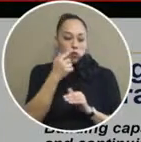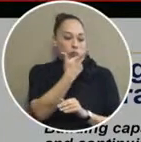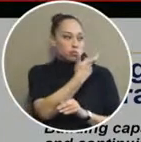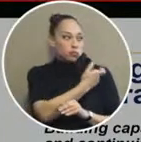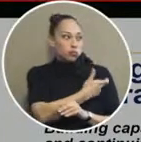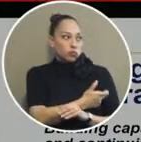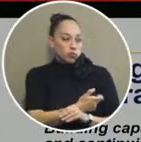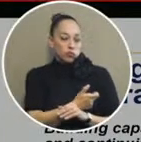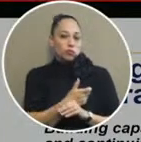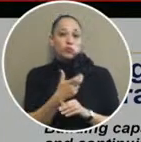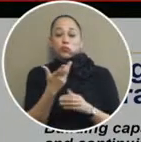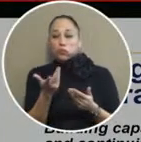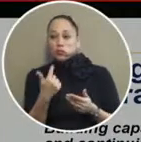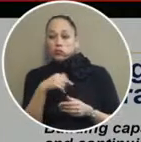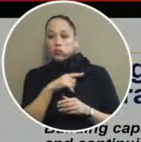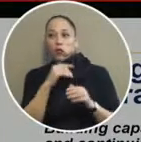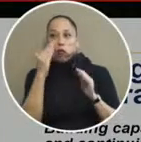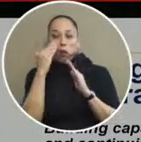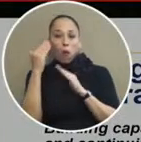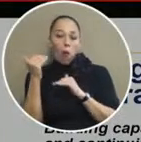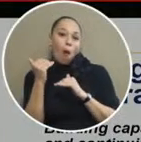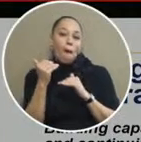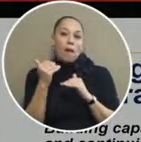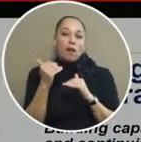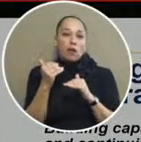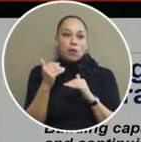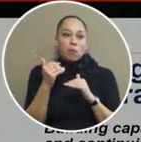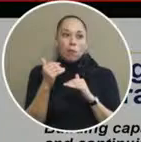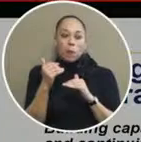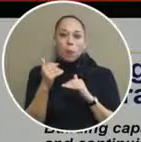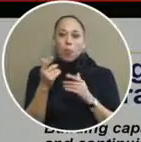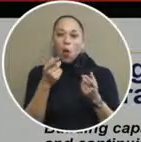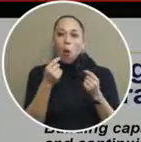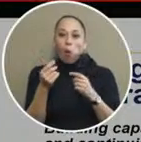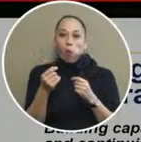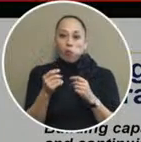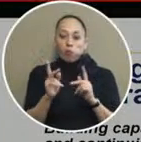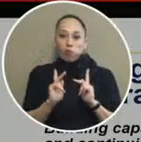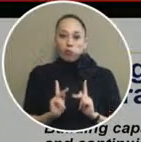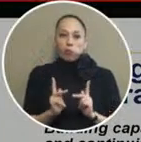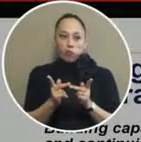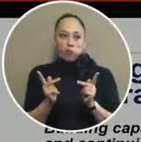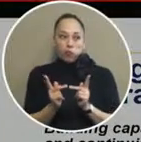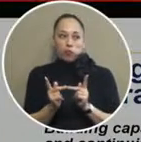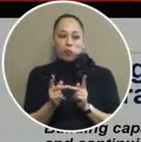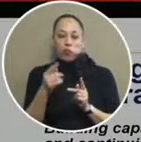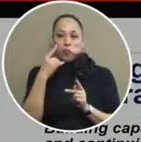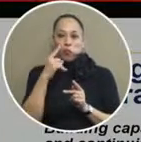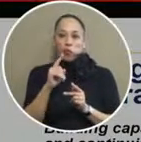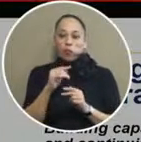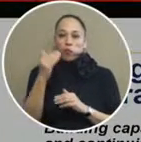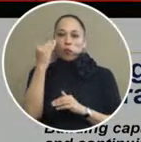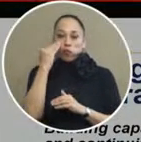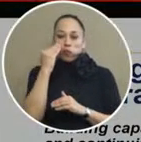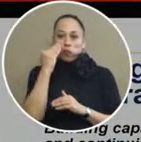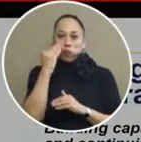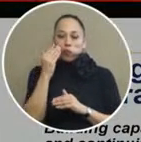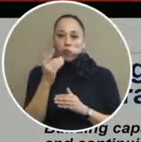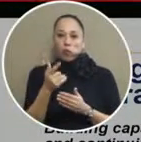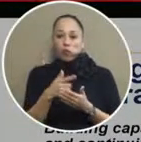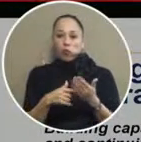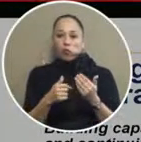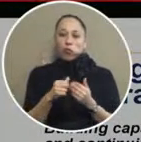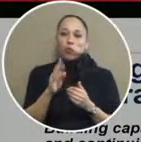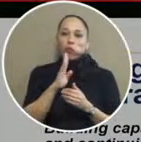vaccinations throughout. So our focus is looking at physical spaces that will address logistics. You heard Dion Mack